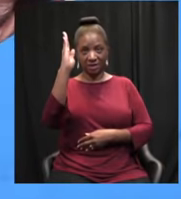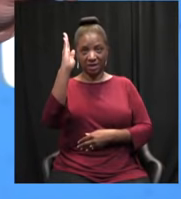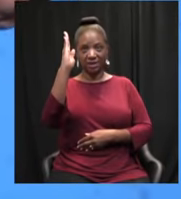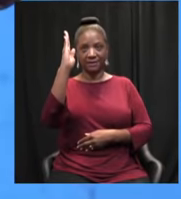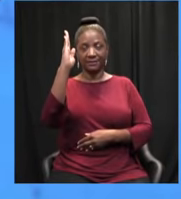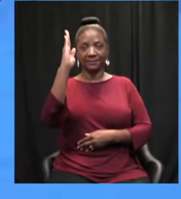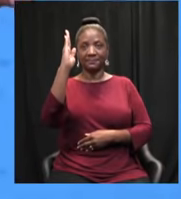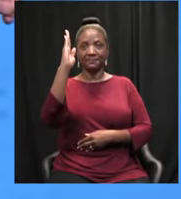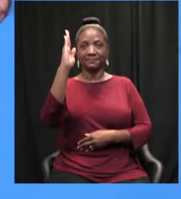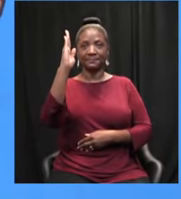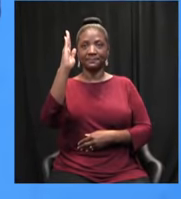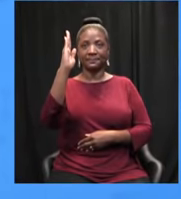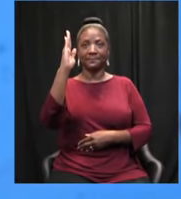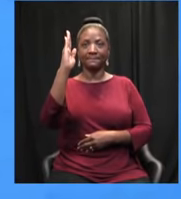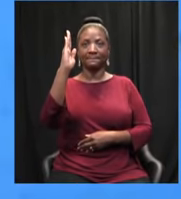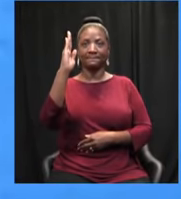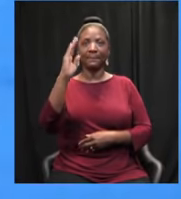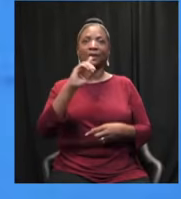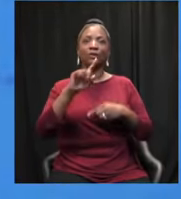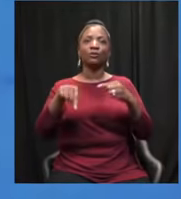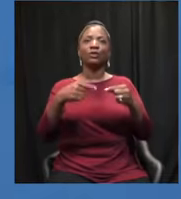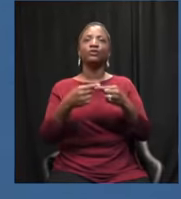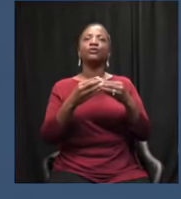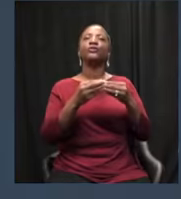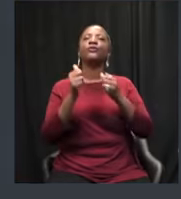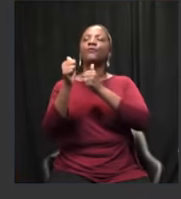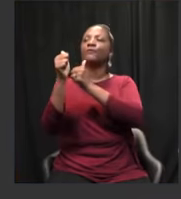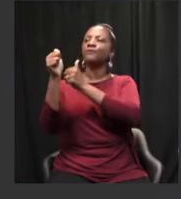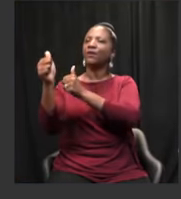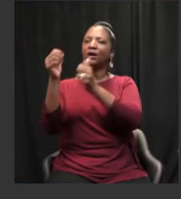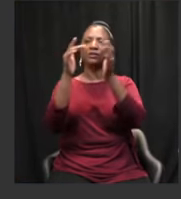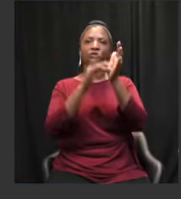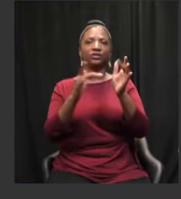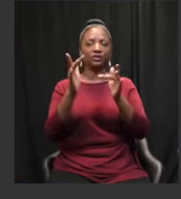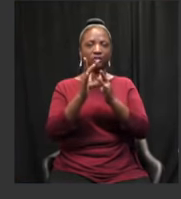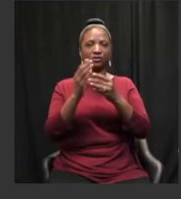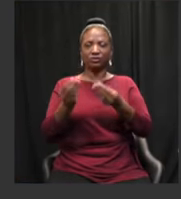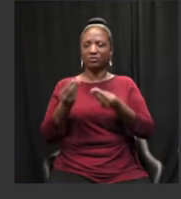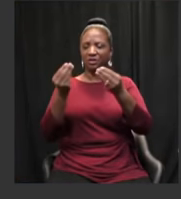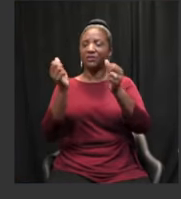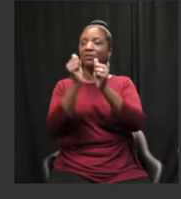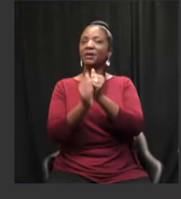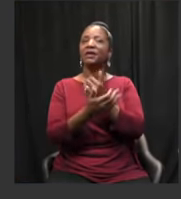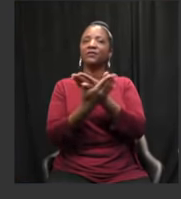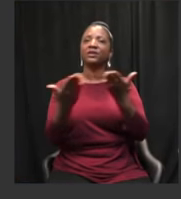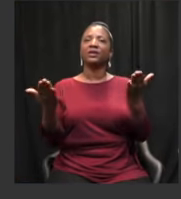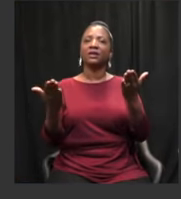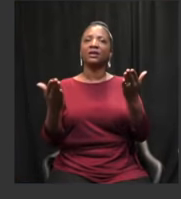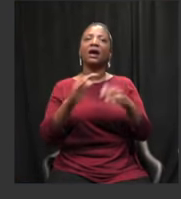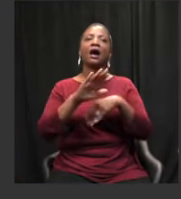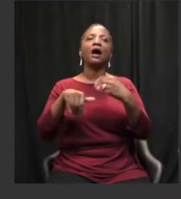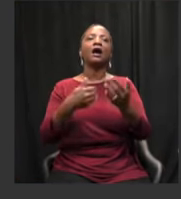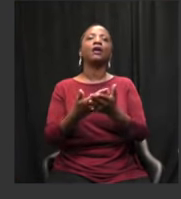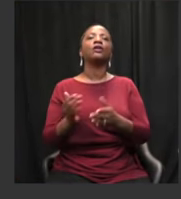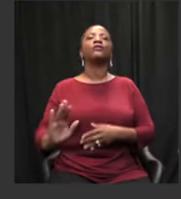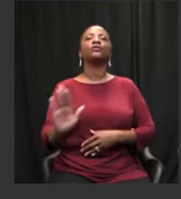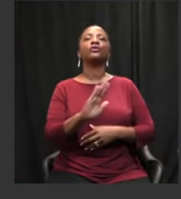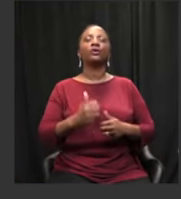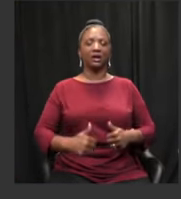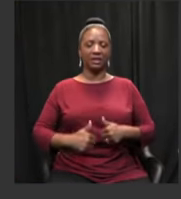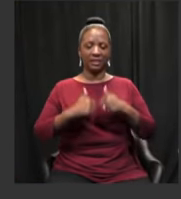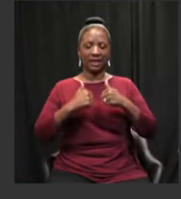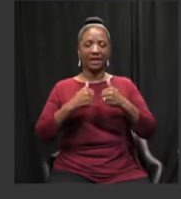to God. Listen, it's when you follow Jesus, you just give him everything. You give him everything. You give him all of your life. You give him